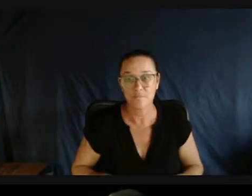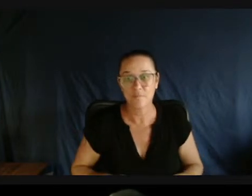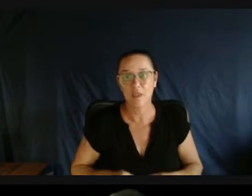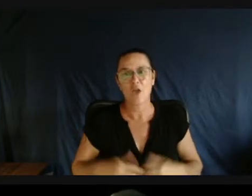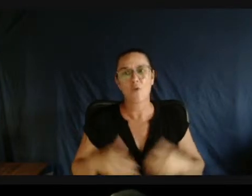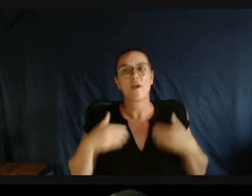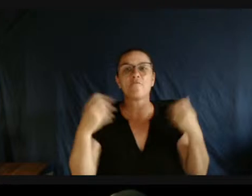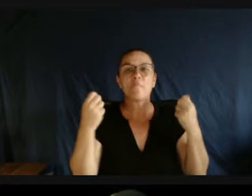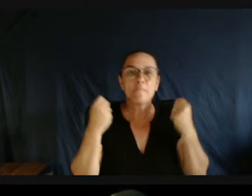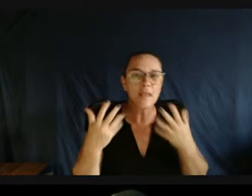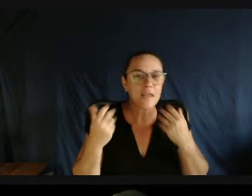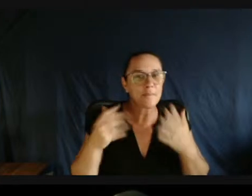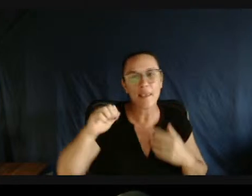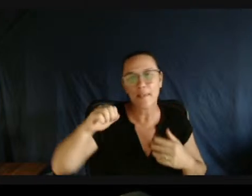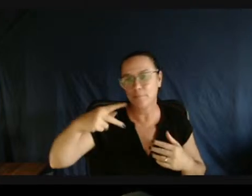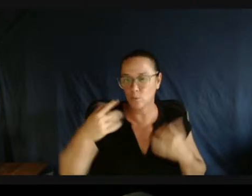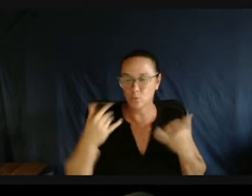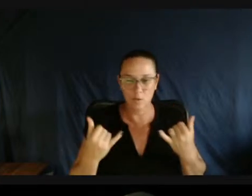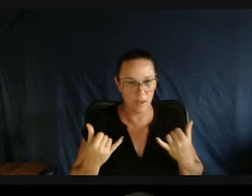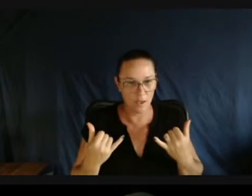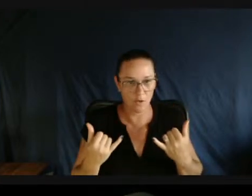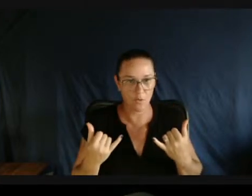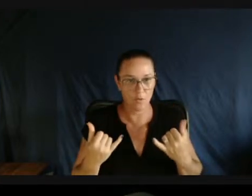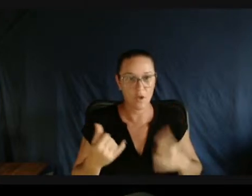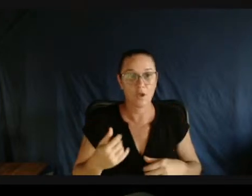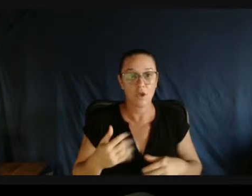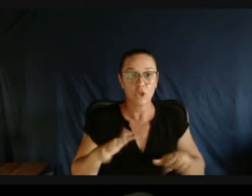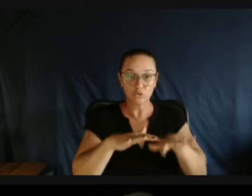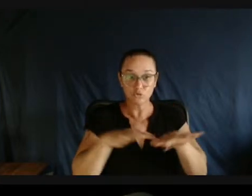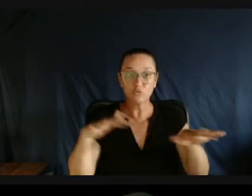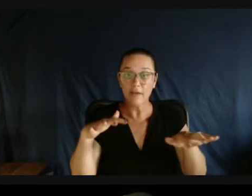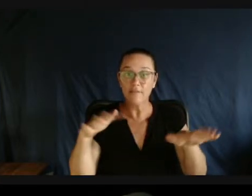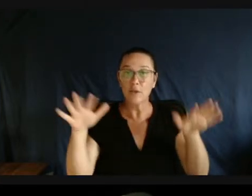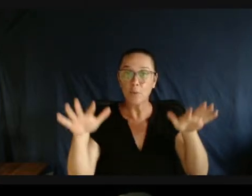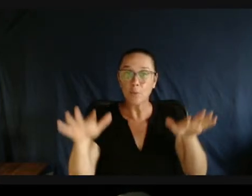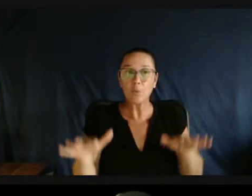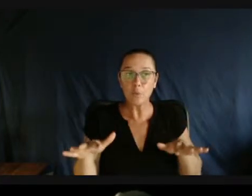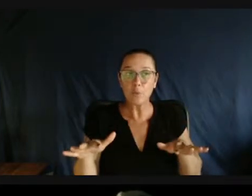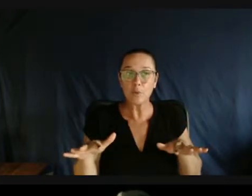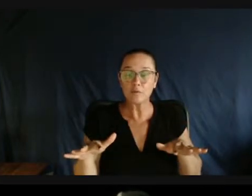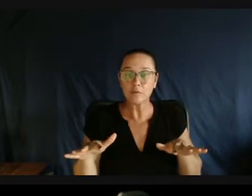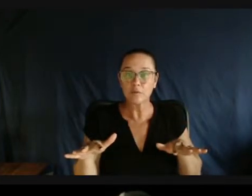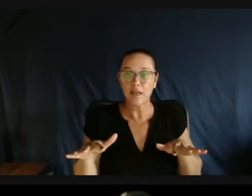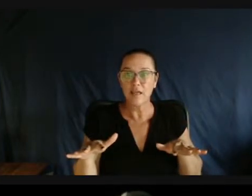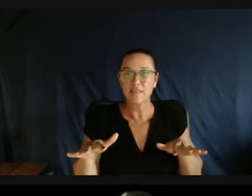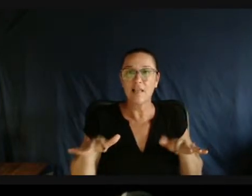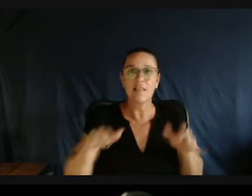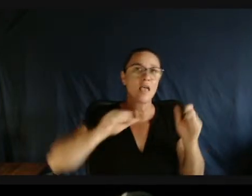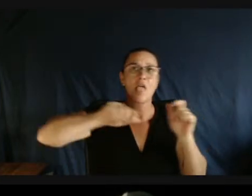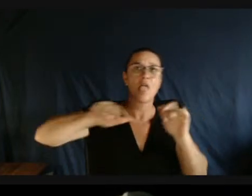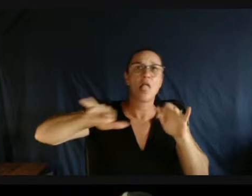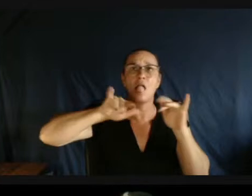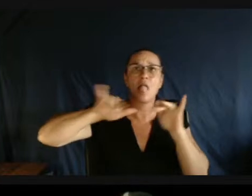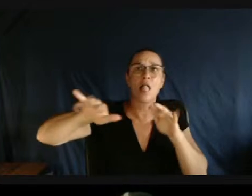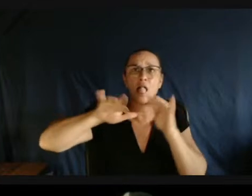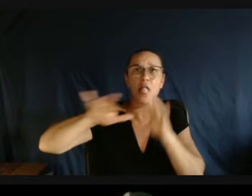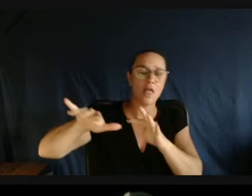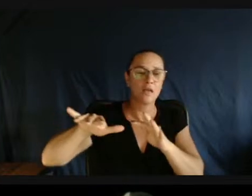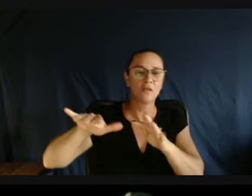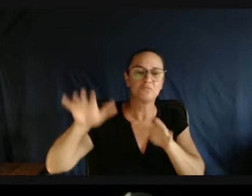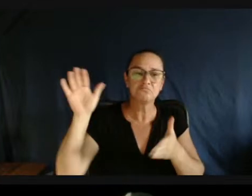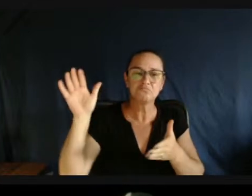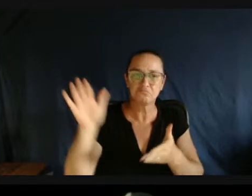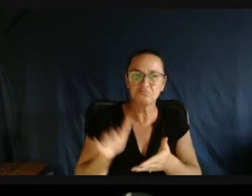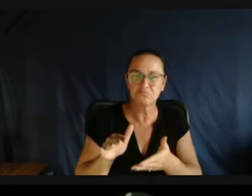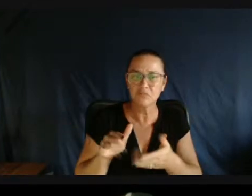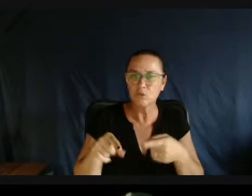episodes now that traffic has calmed down quite a bit. The mad rush is over up there during